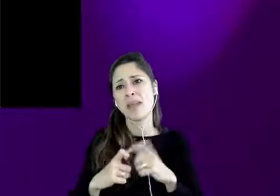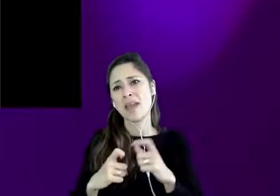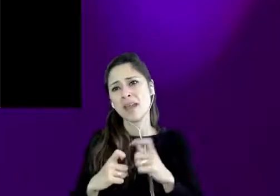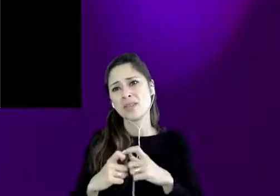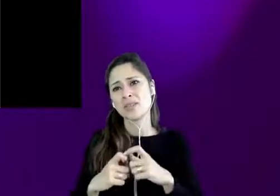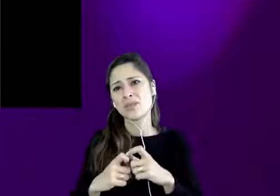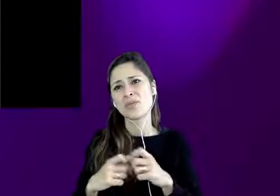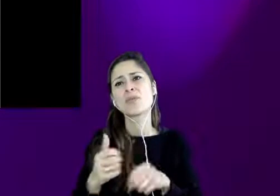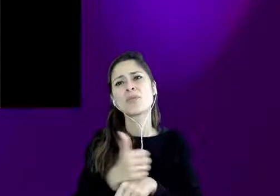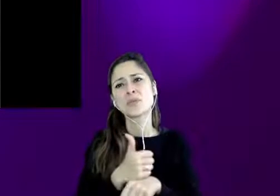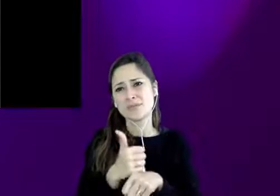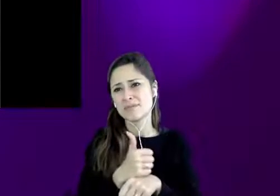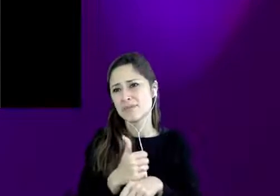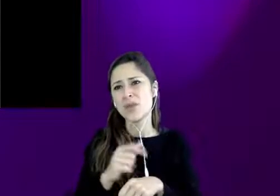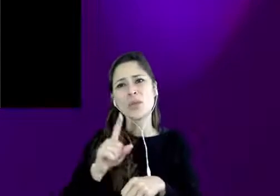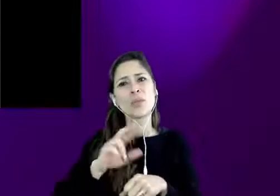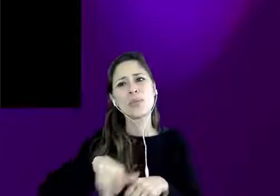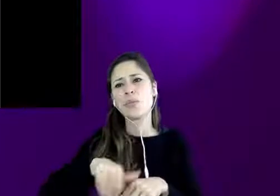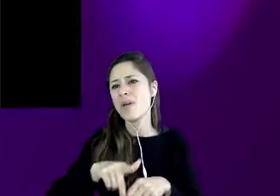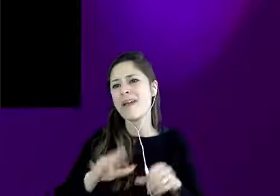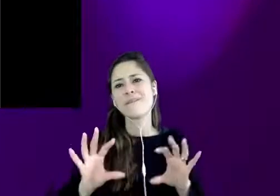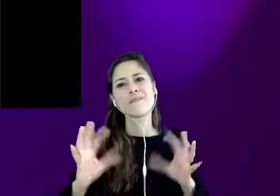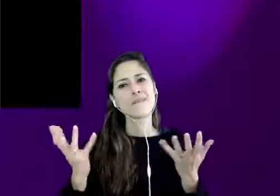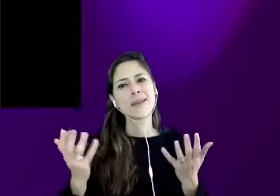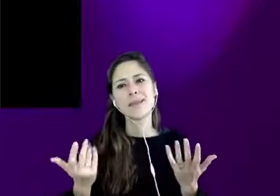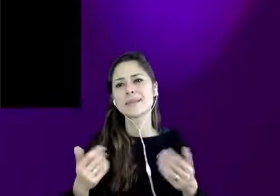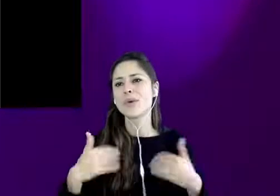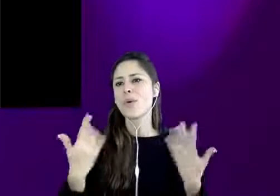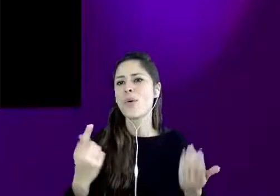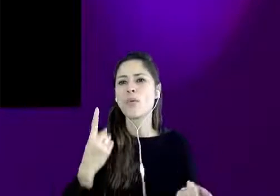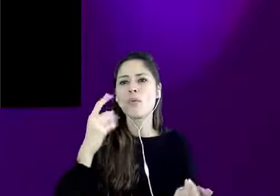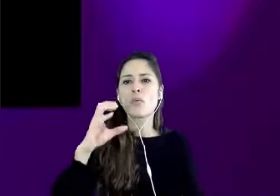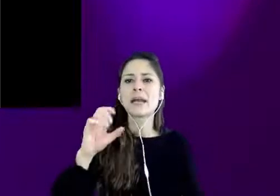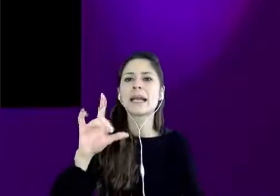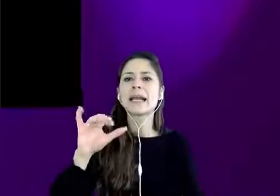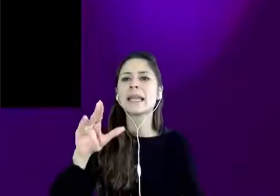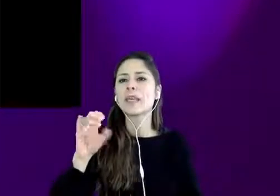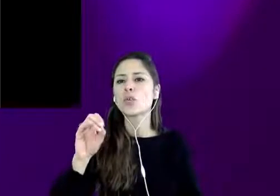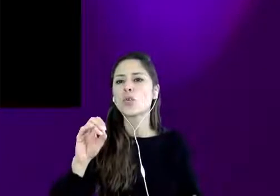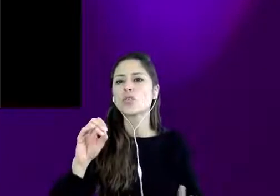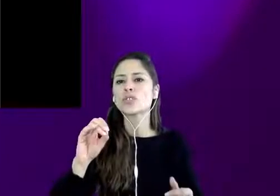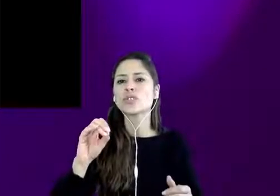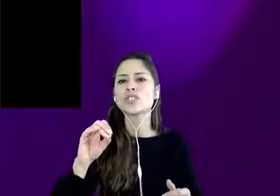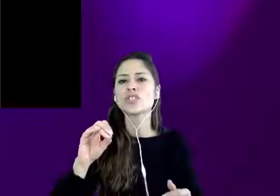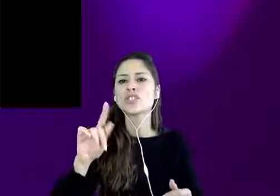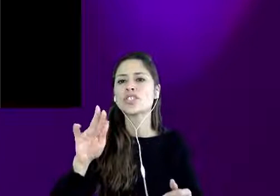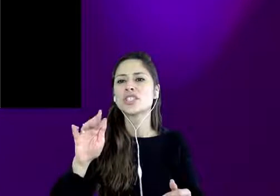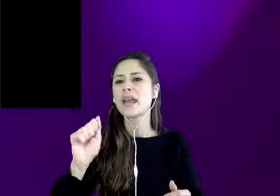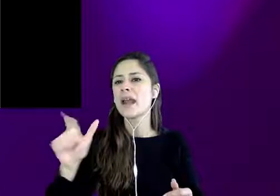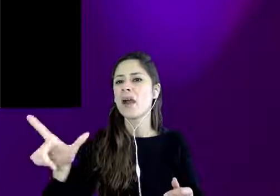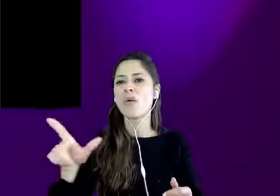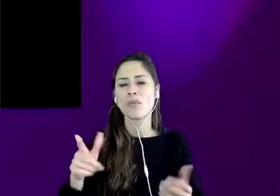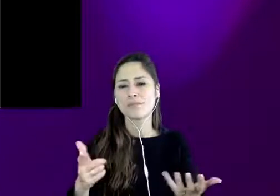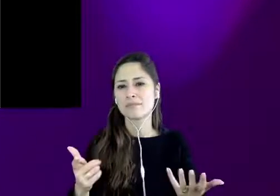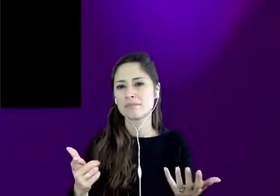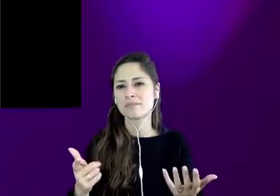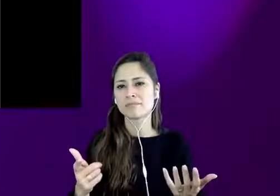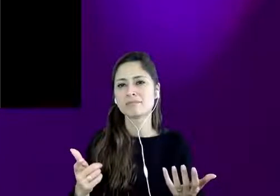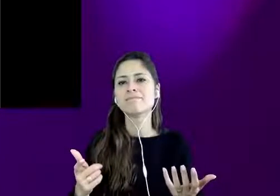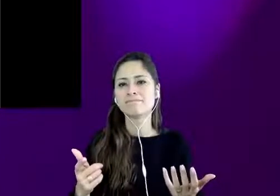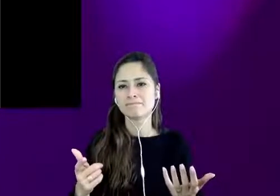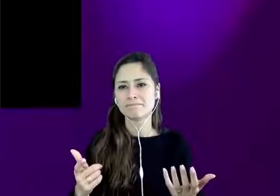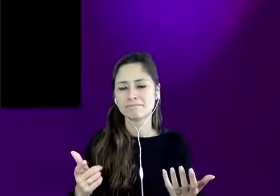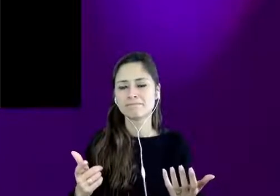care physicians when they do their initial well-woman exam, and they start to see a woman that is in the age